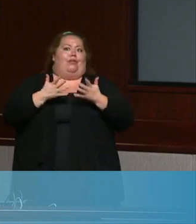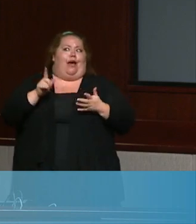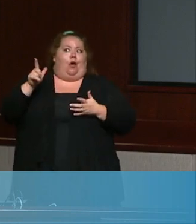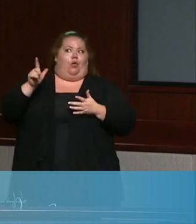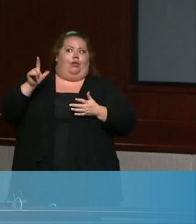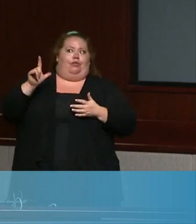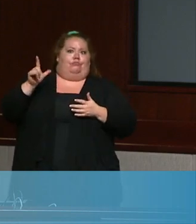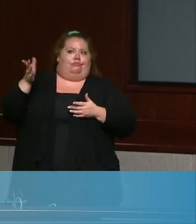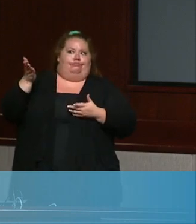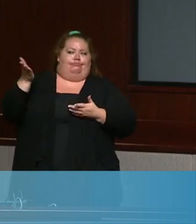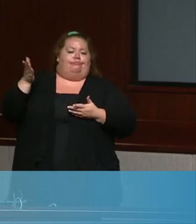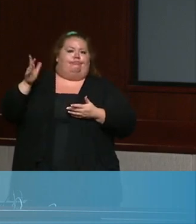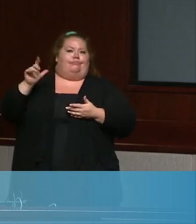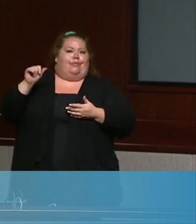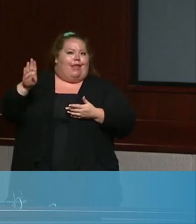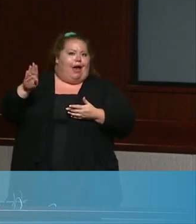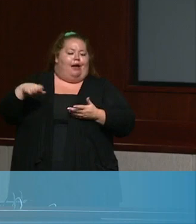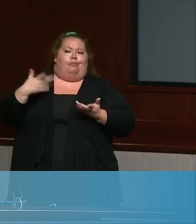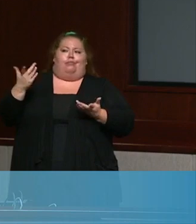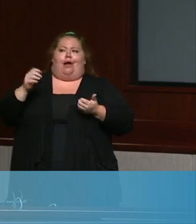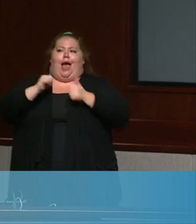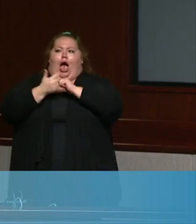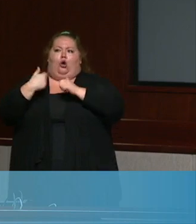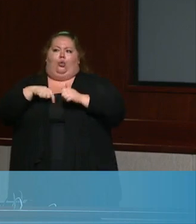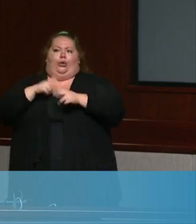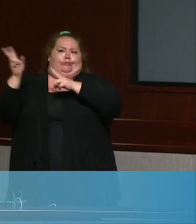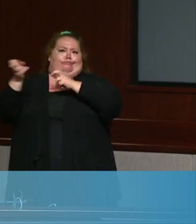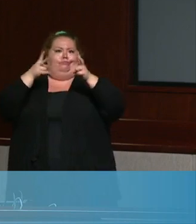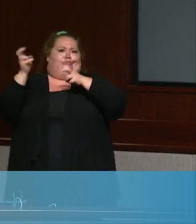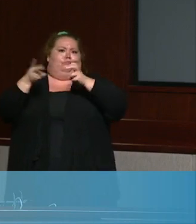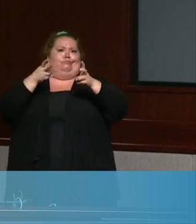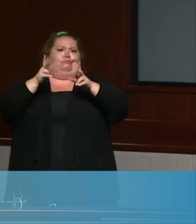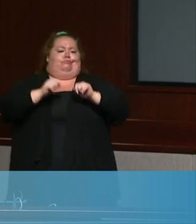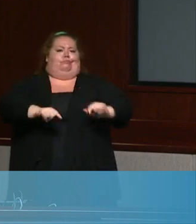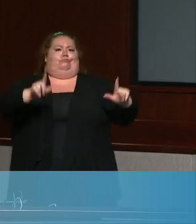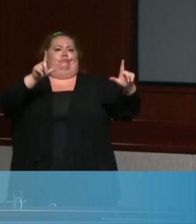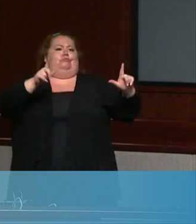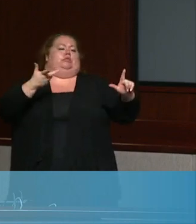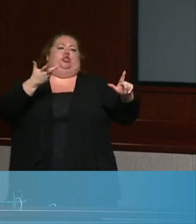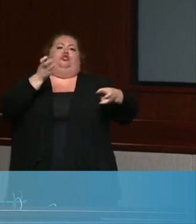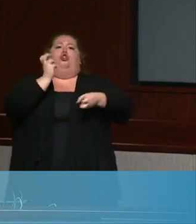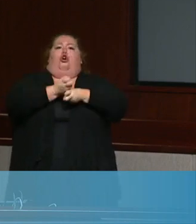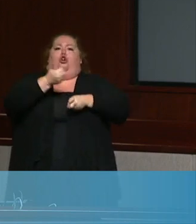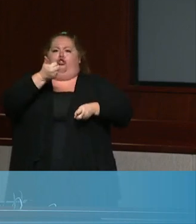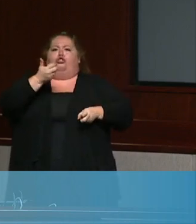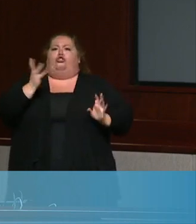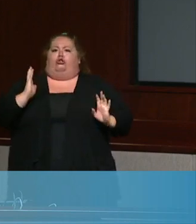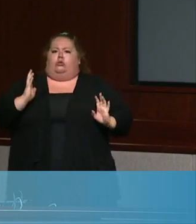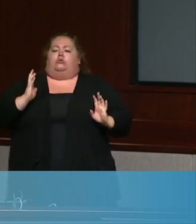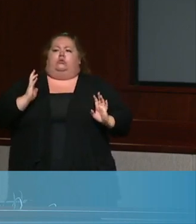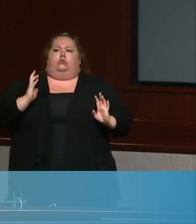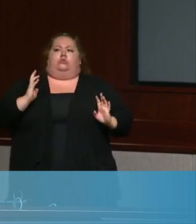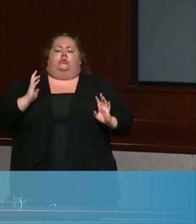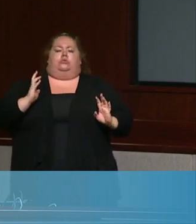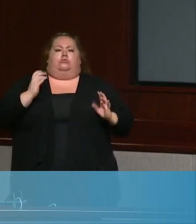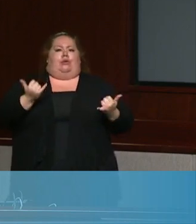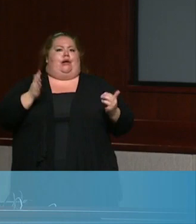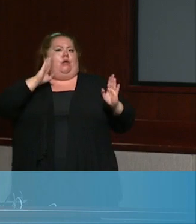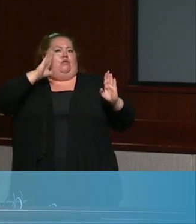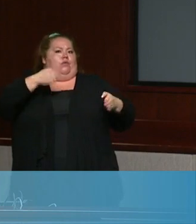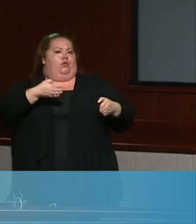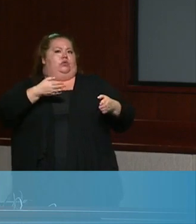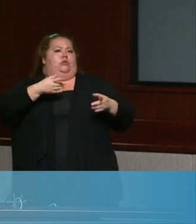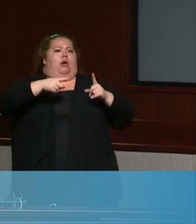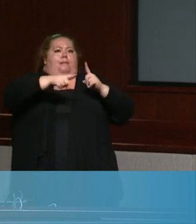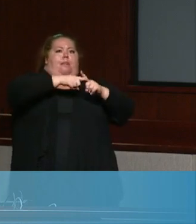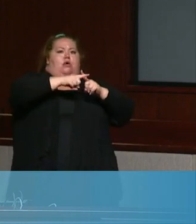health department being able to get them onto our dashboard because we're having to enter everything manually. We are indeed focusing on dealing with positive